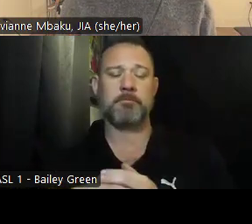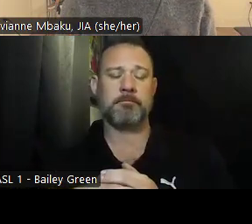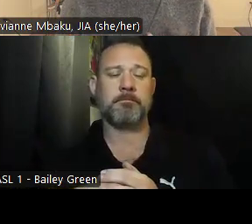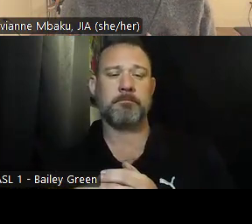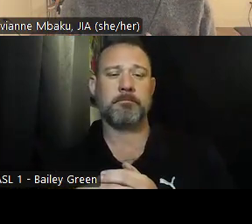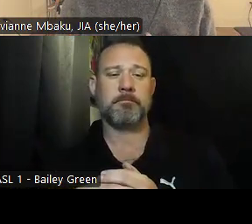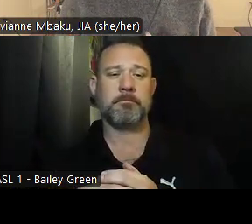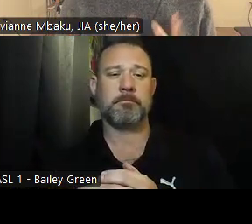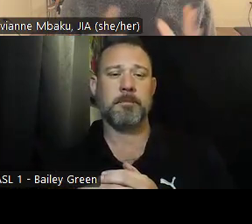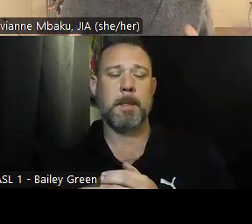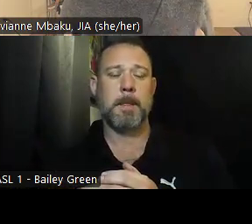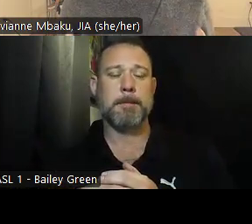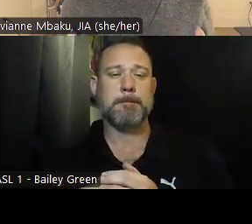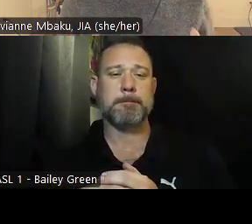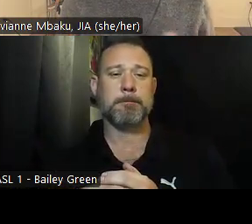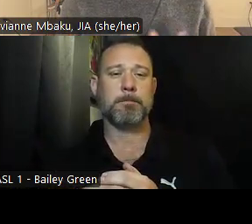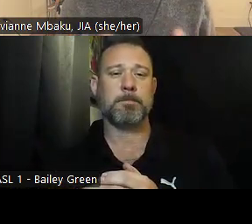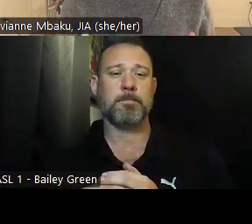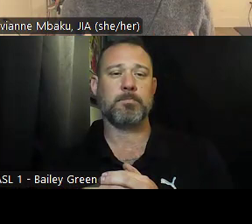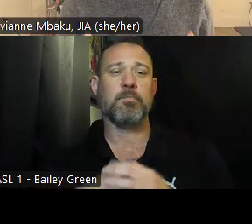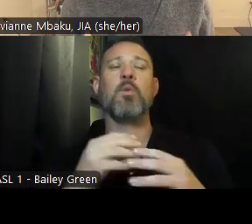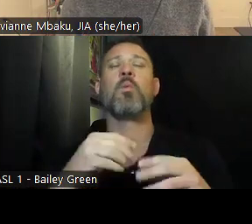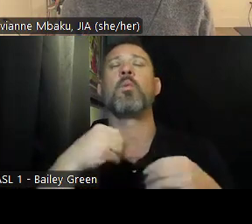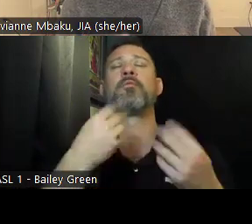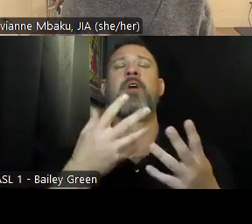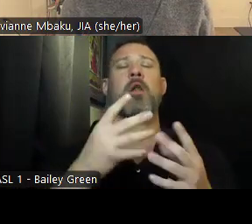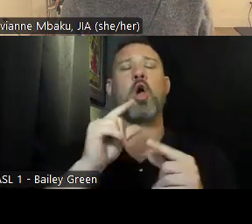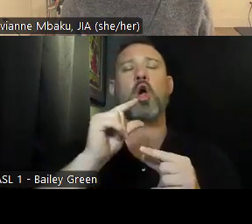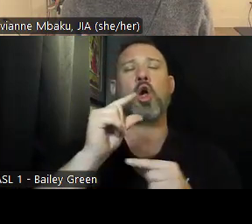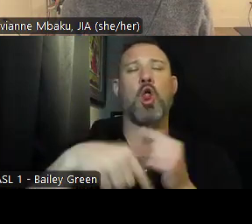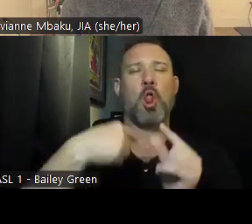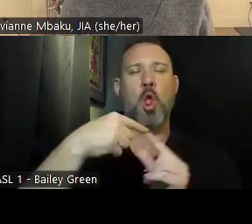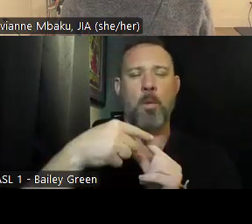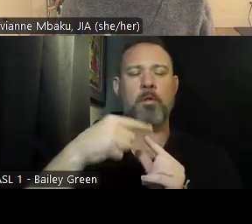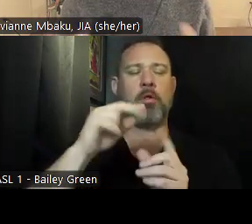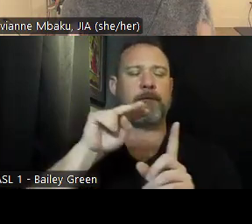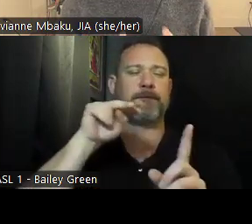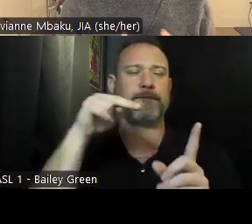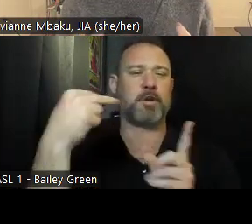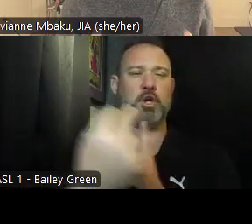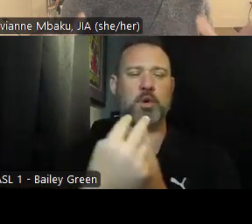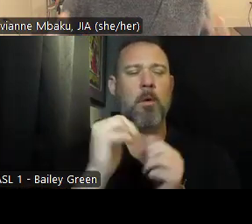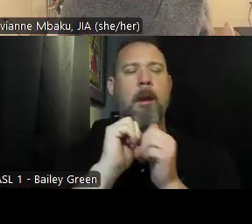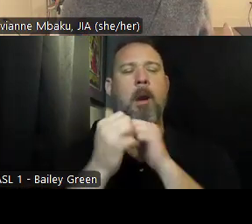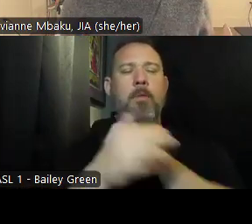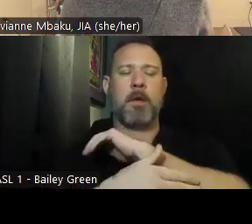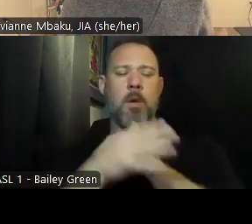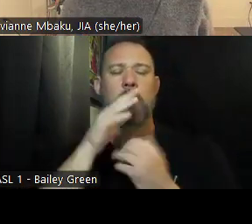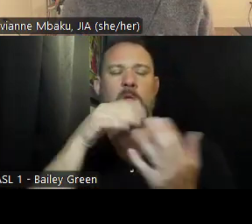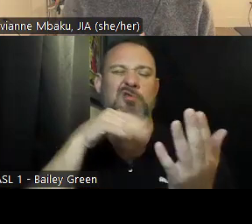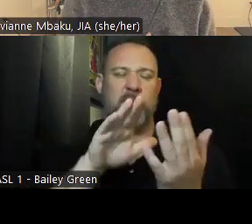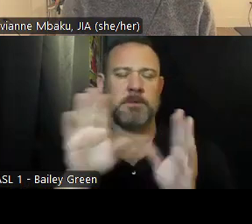So it will provide a global viewpoint of how the county is going to address behavioral